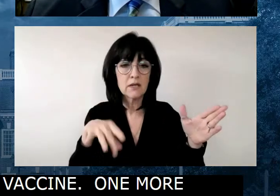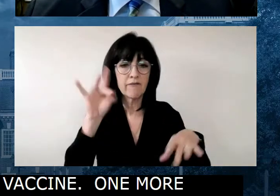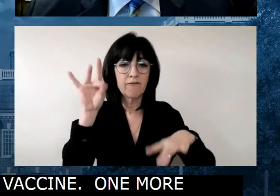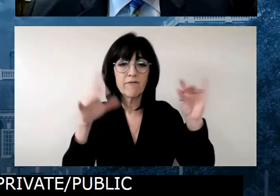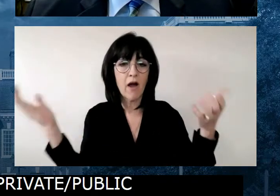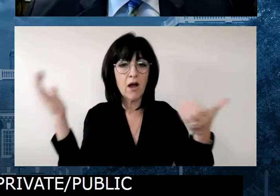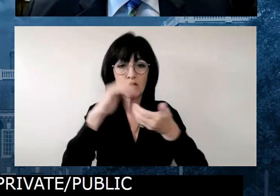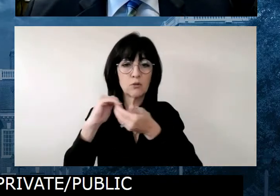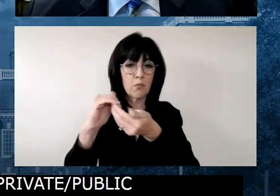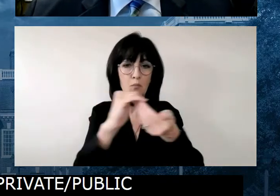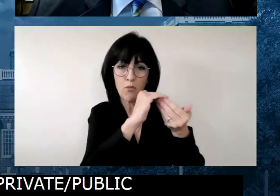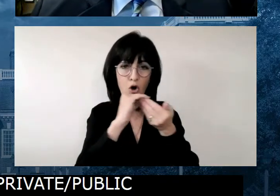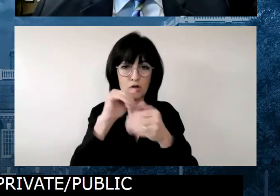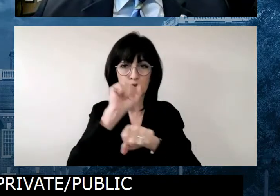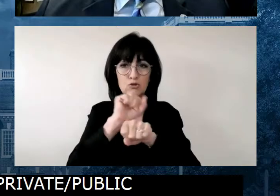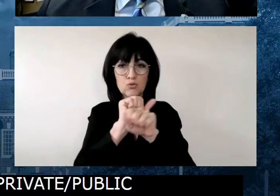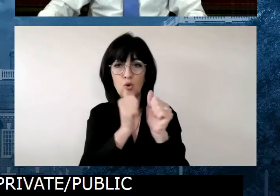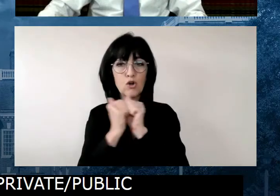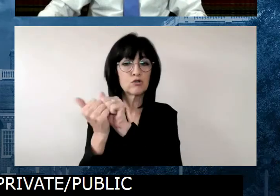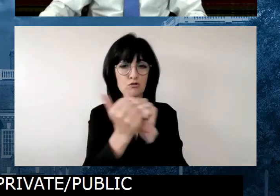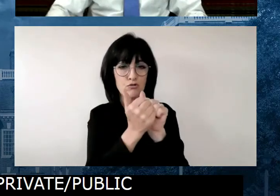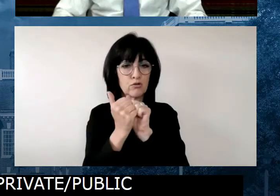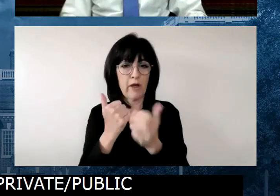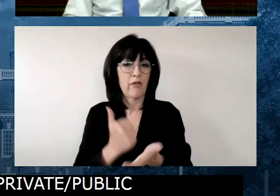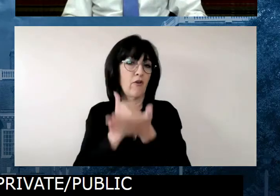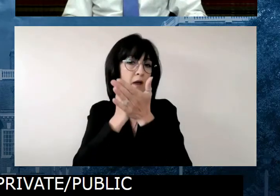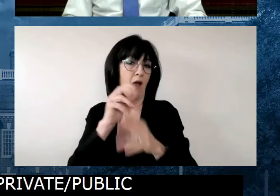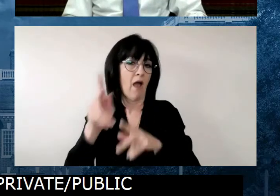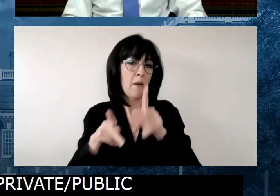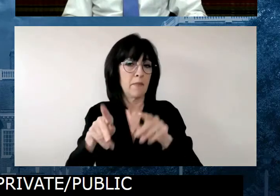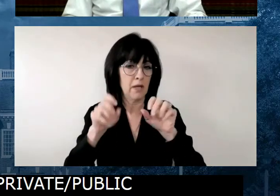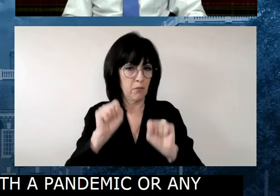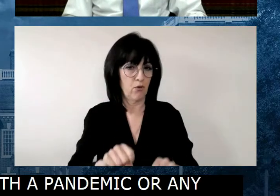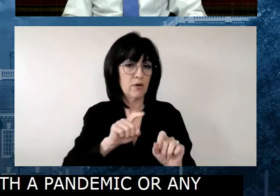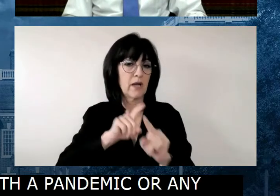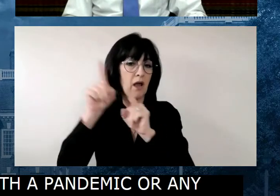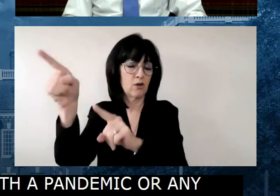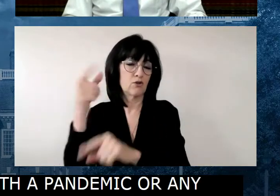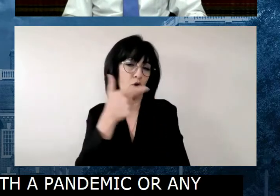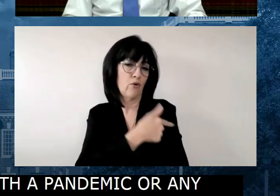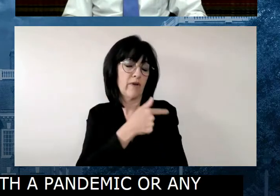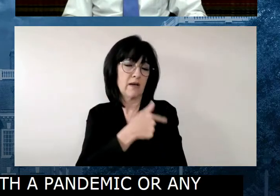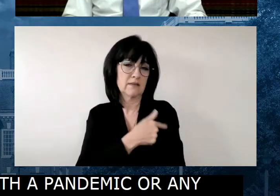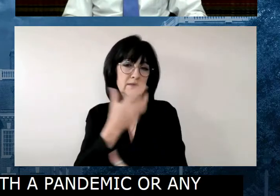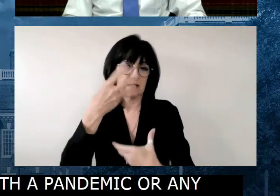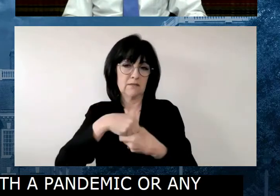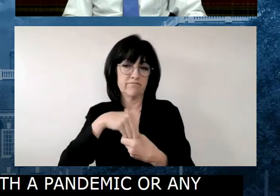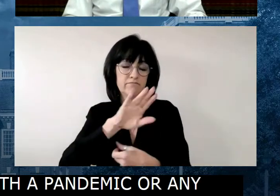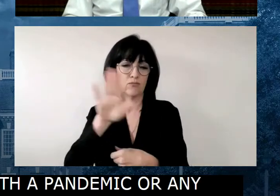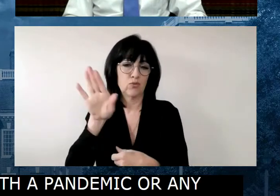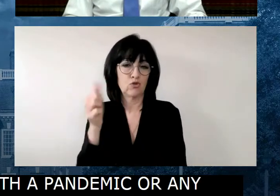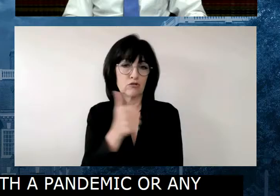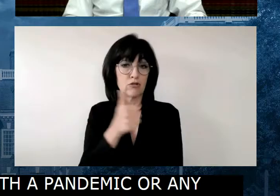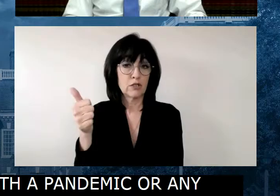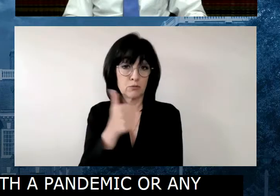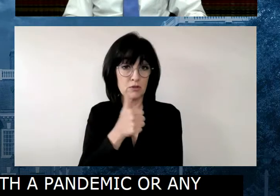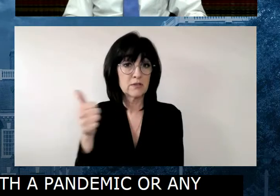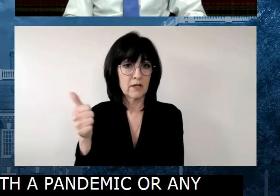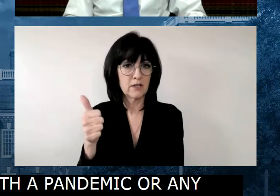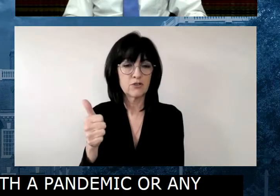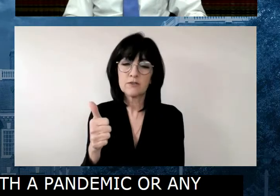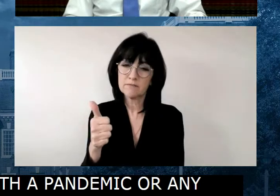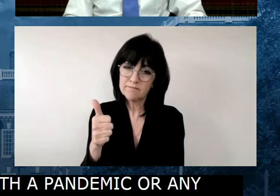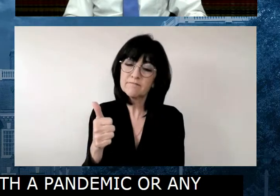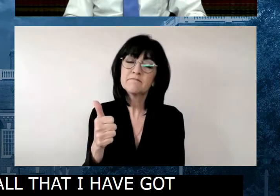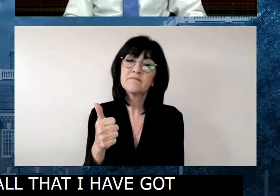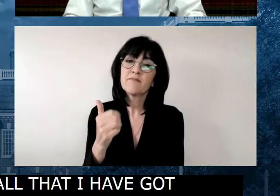got today, sir. I'll turn it back over to you. Thank you very much, AJ. Again, thank you for your team, all the first responders, everybody who's been pulling together